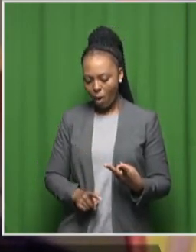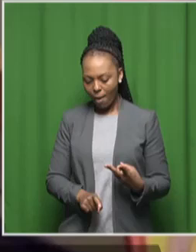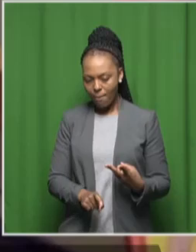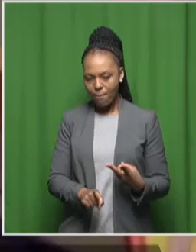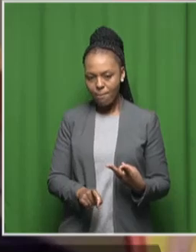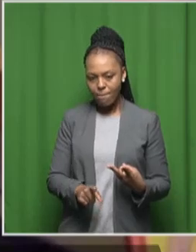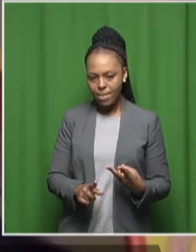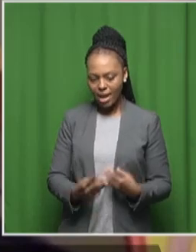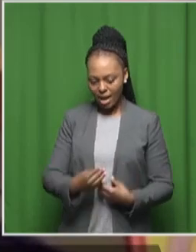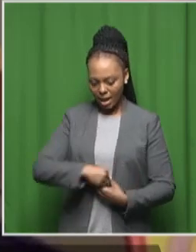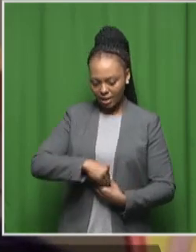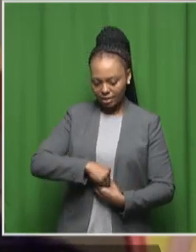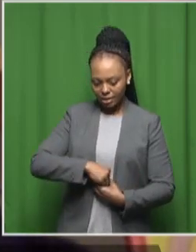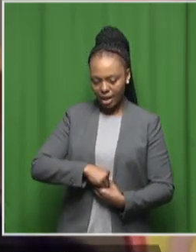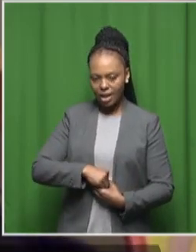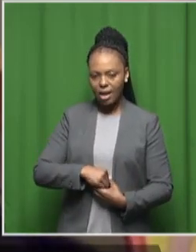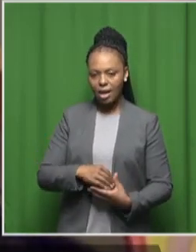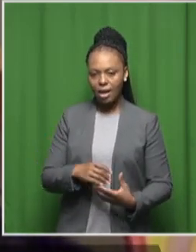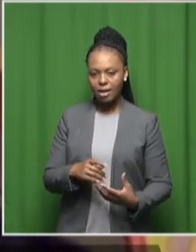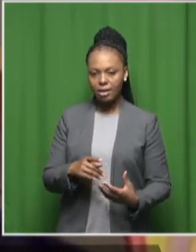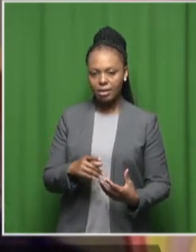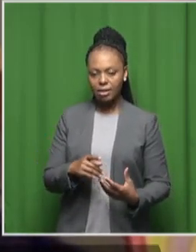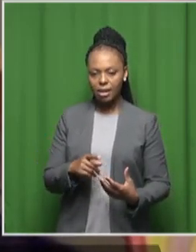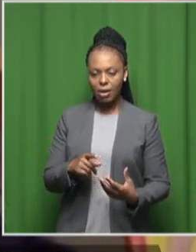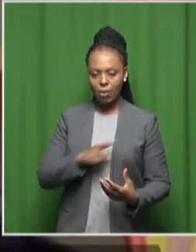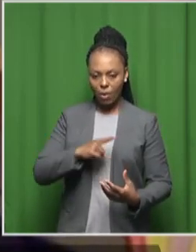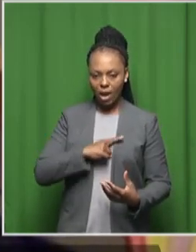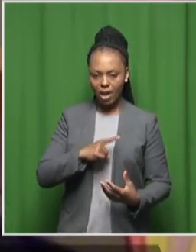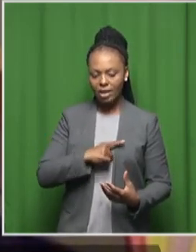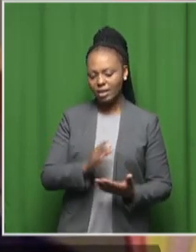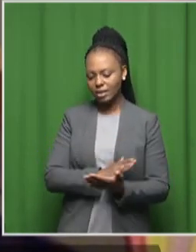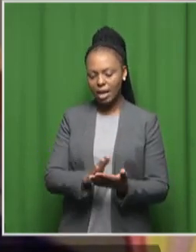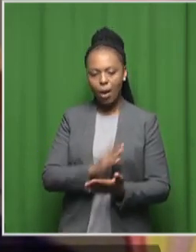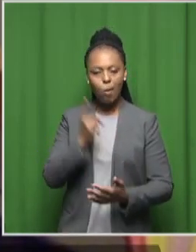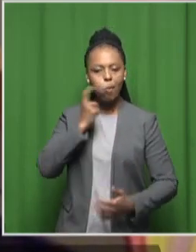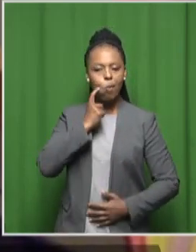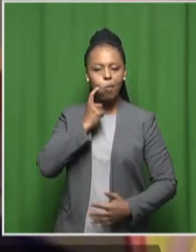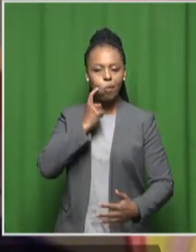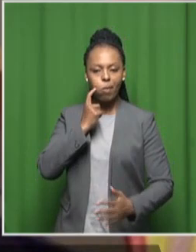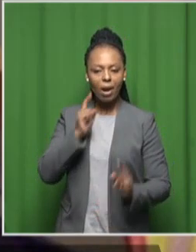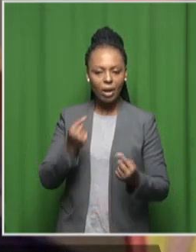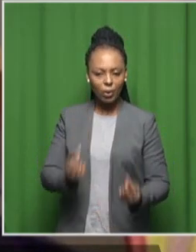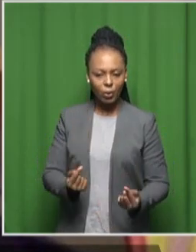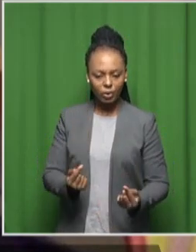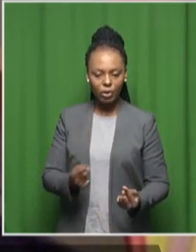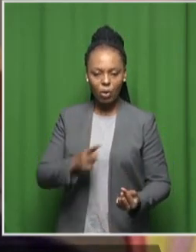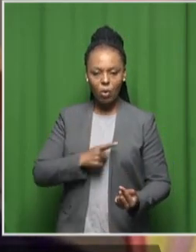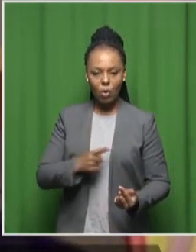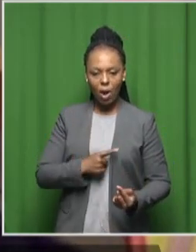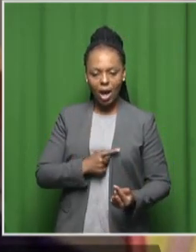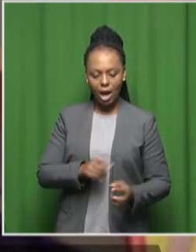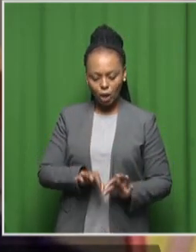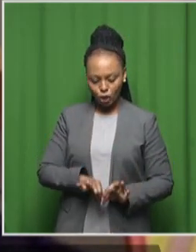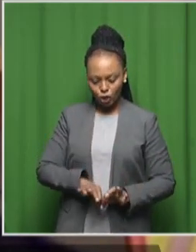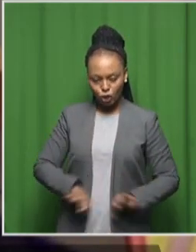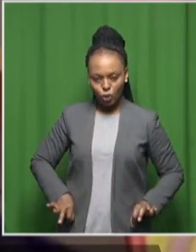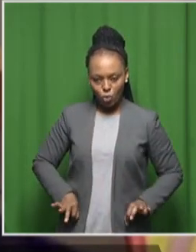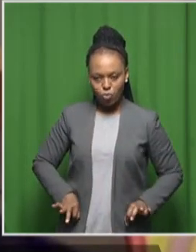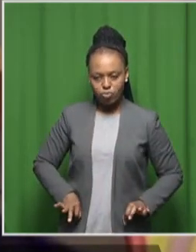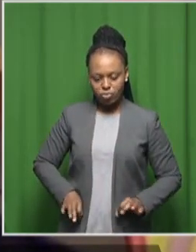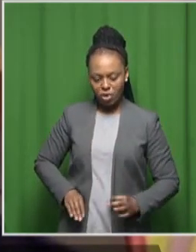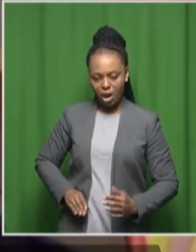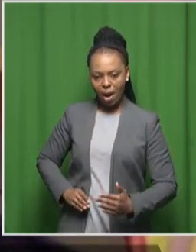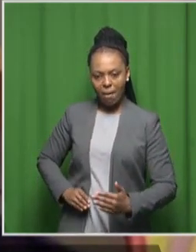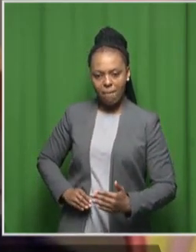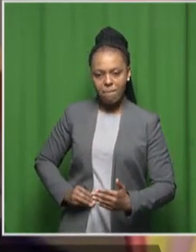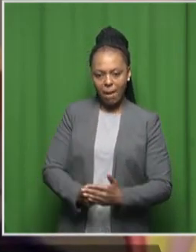is infertility. And sometimes this can be due to tubal blockage. So that's the fallopian tubes itself, which